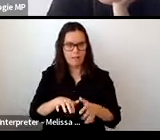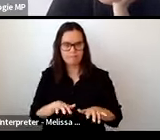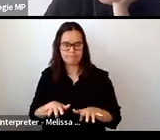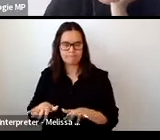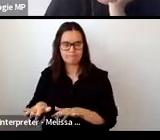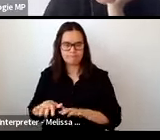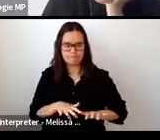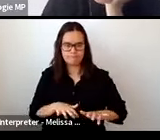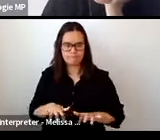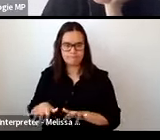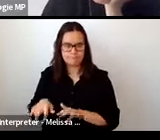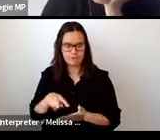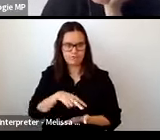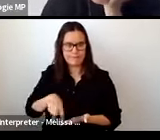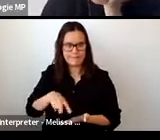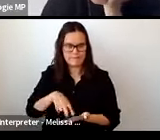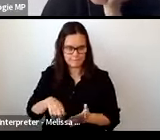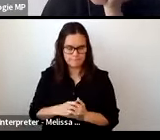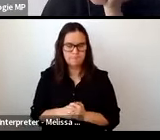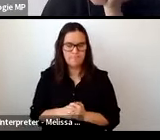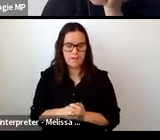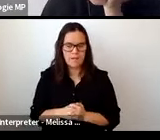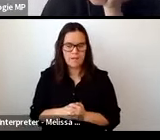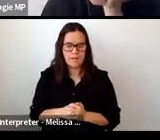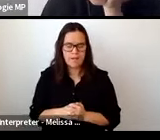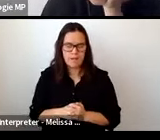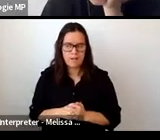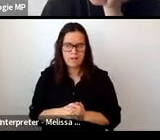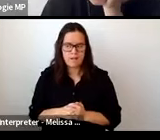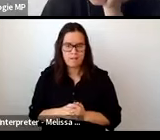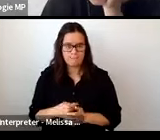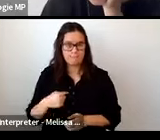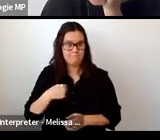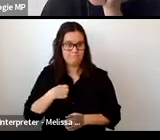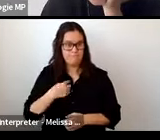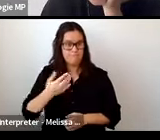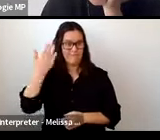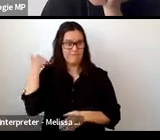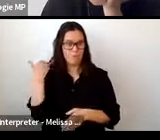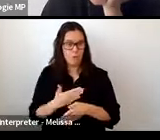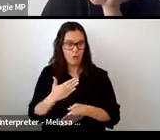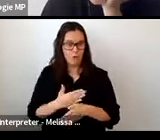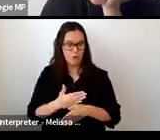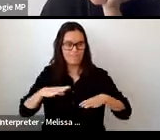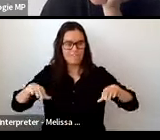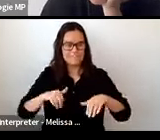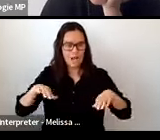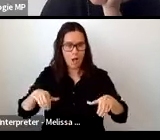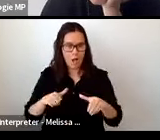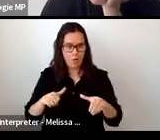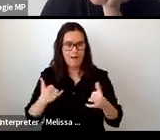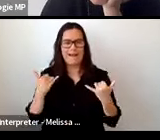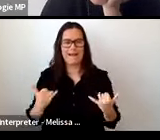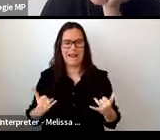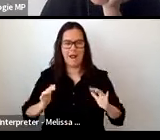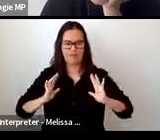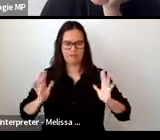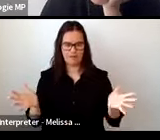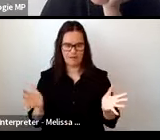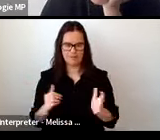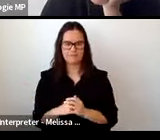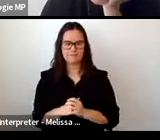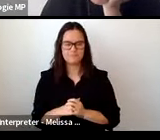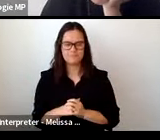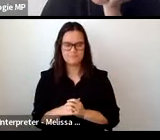I've been, I'm actually a retired physiotherapist. So I've been on the technical